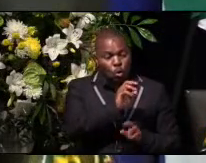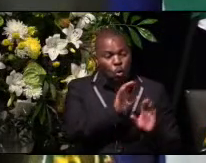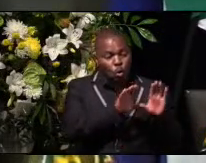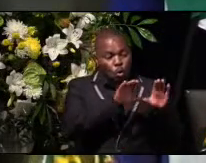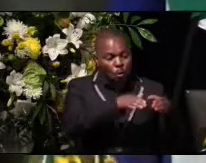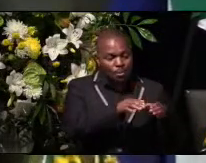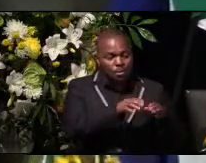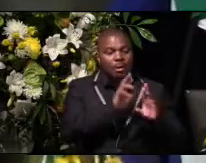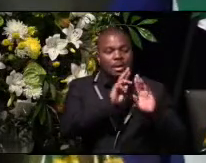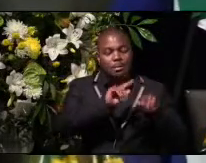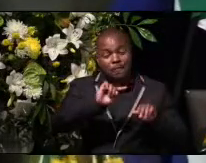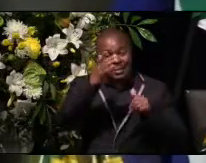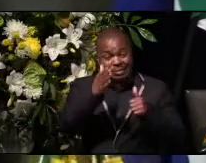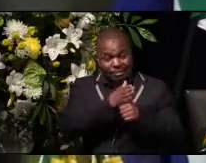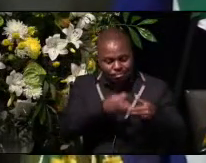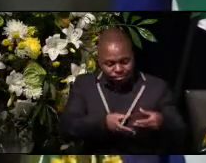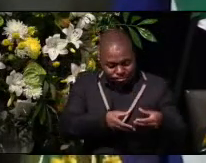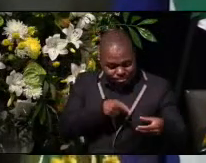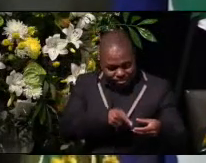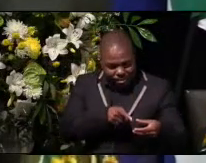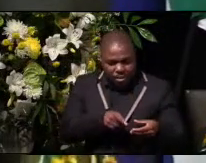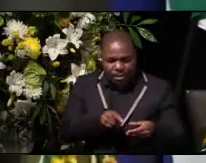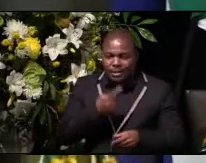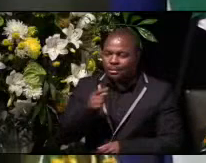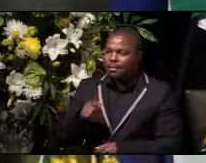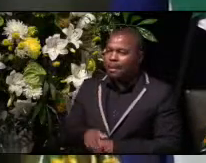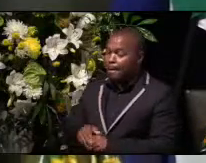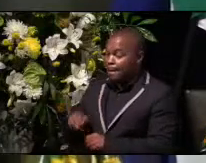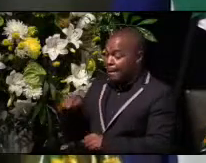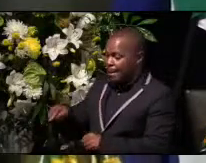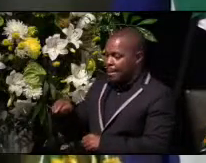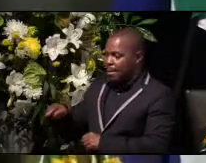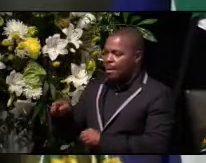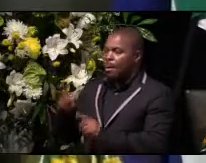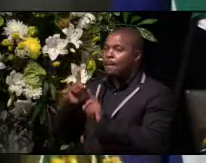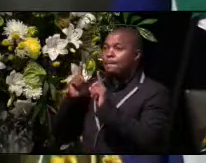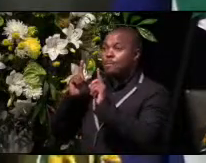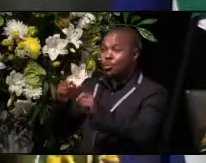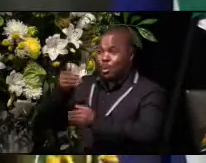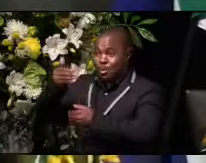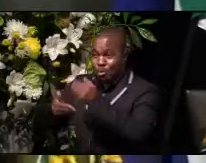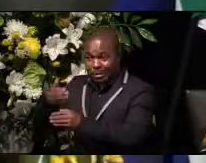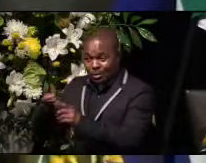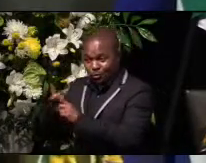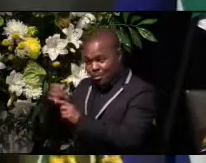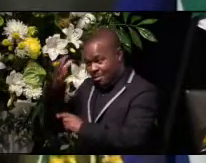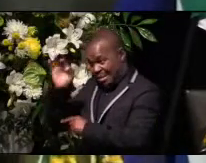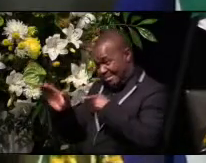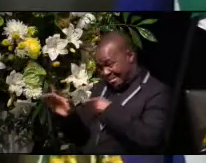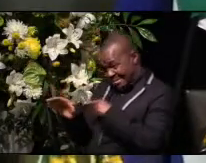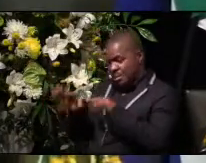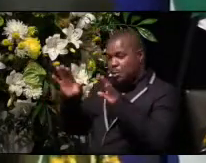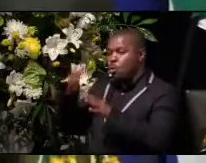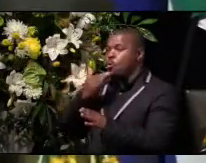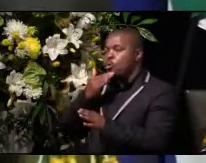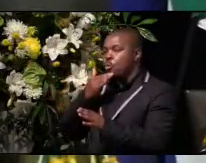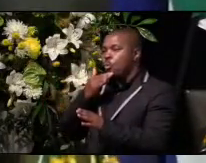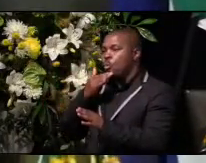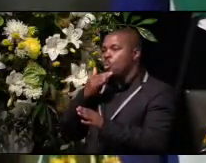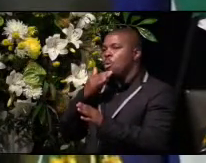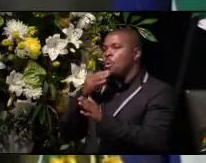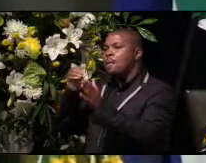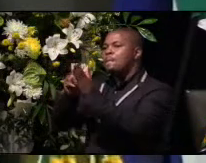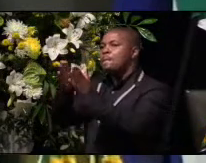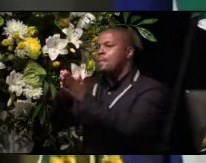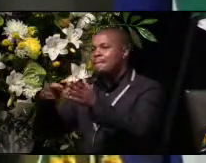talks about professionalization specifically of the procurement uh processes and those involved in procurement because that's